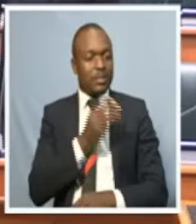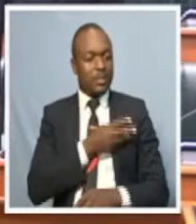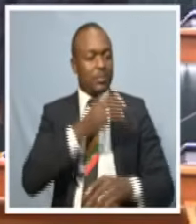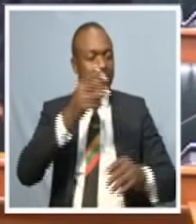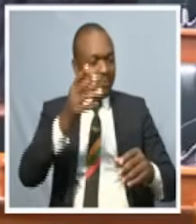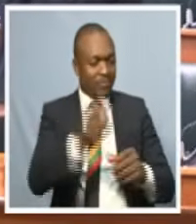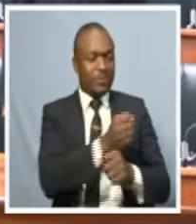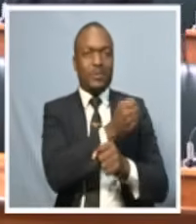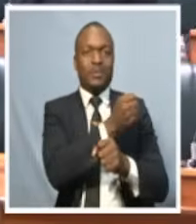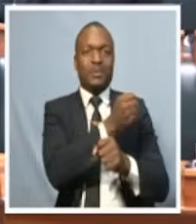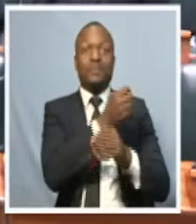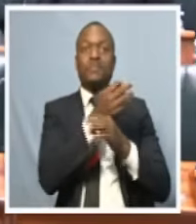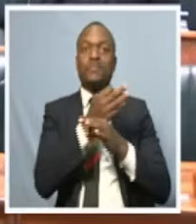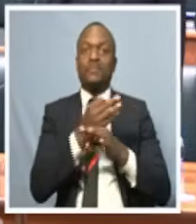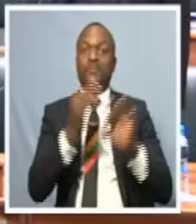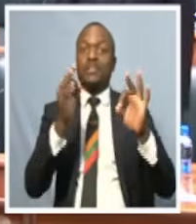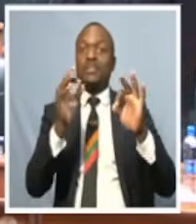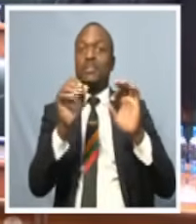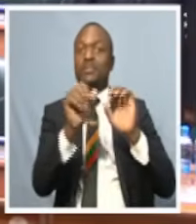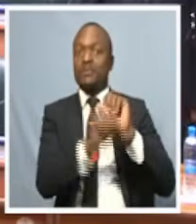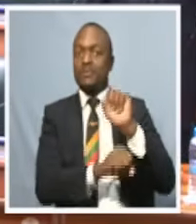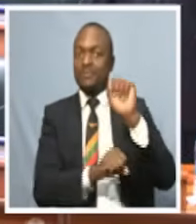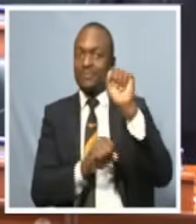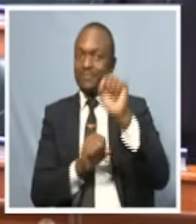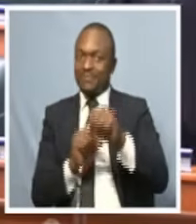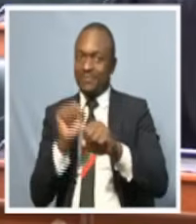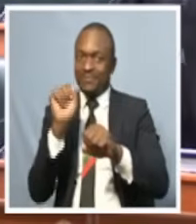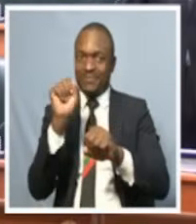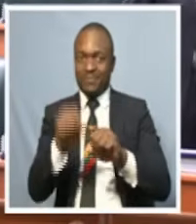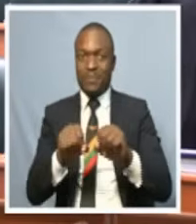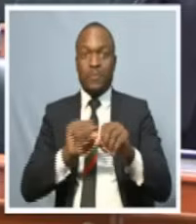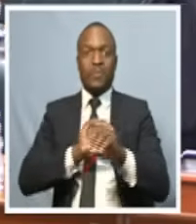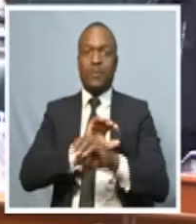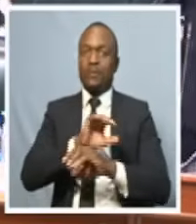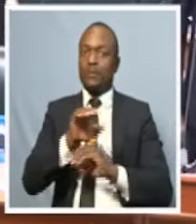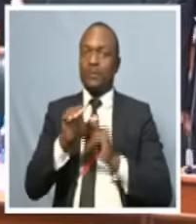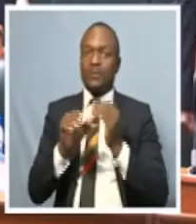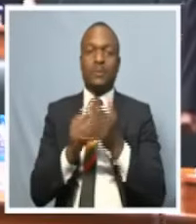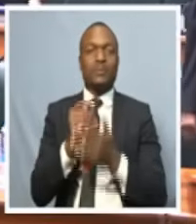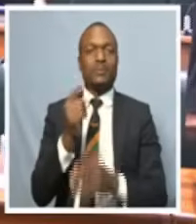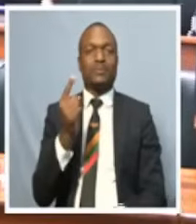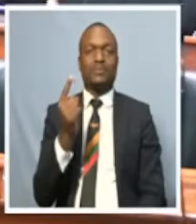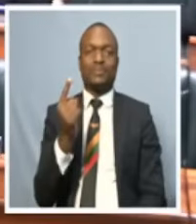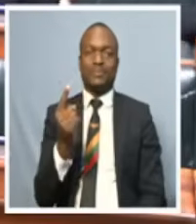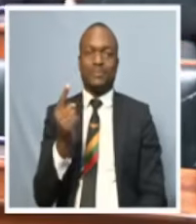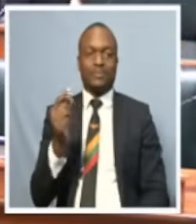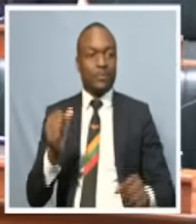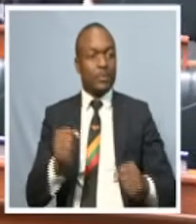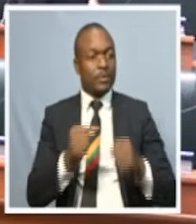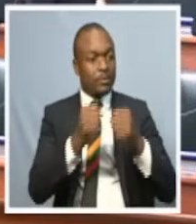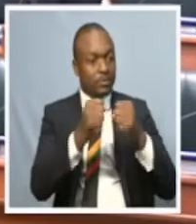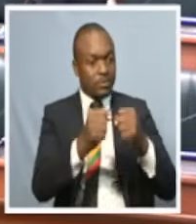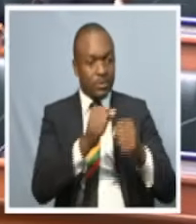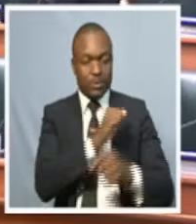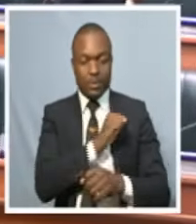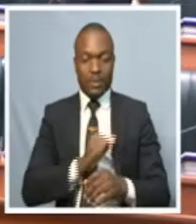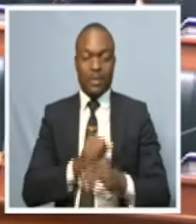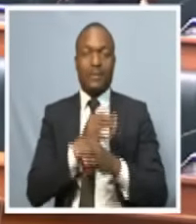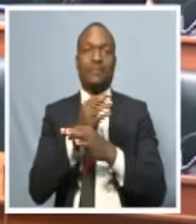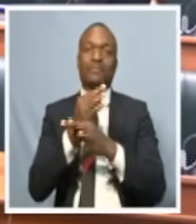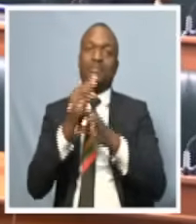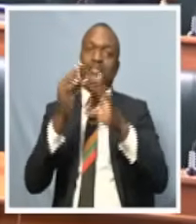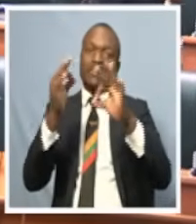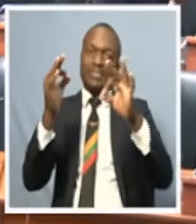We want freedom's fight, oh, one,